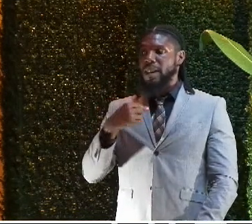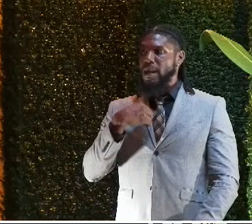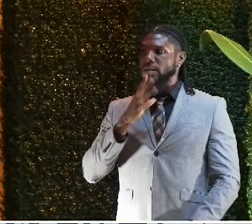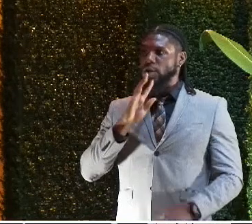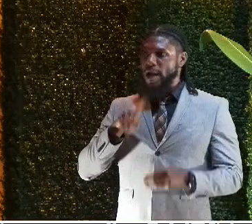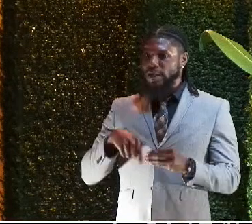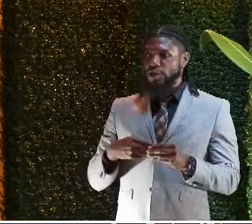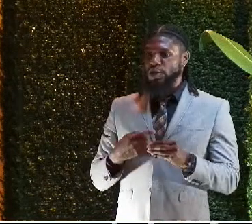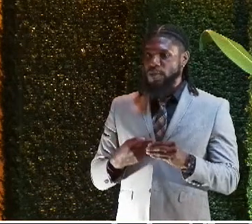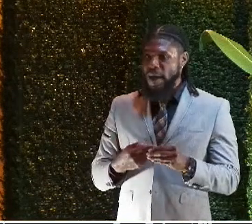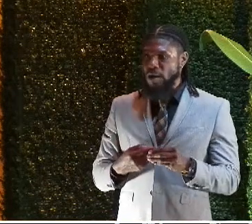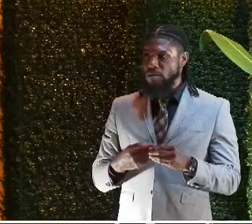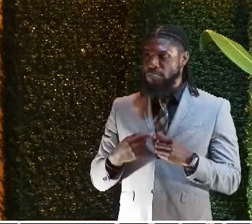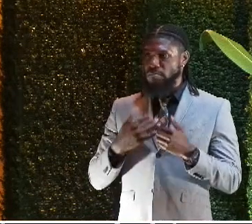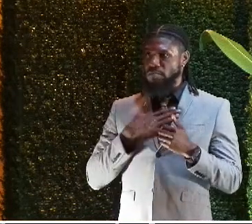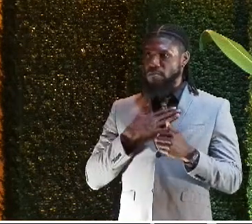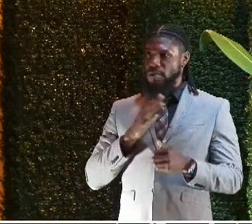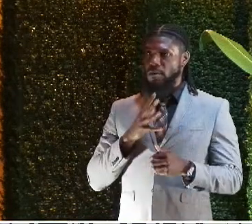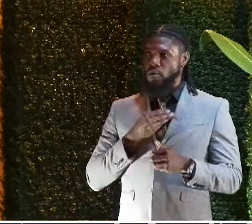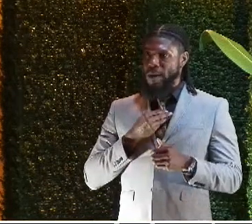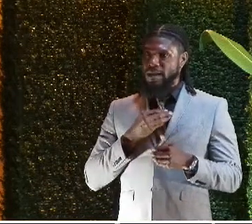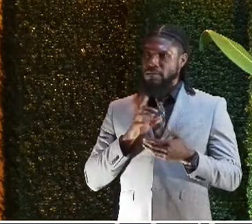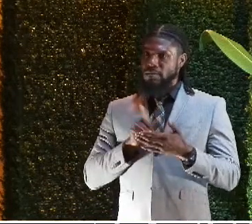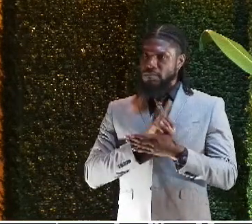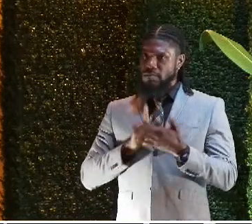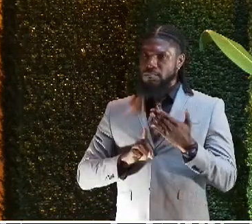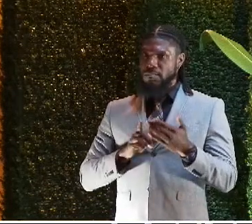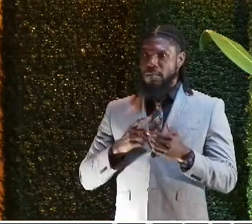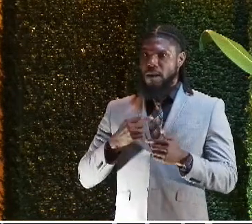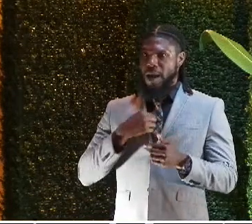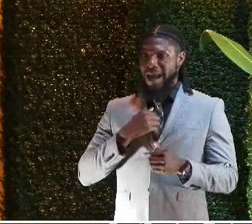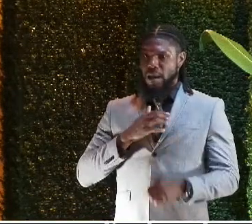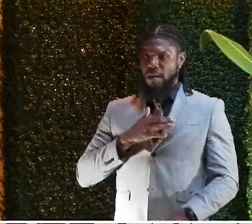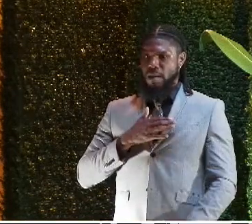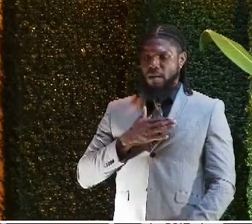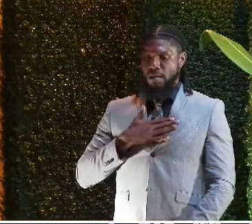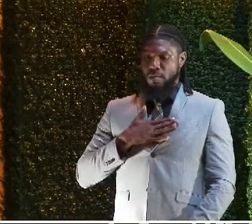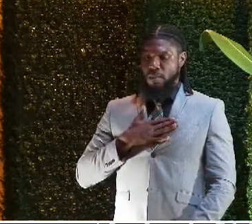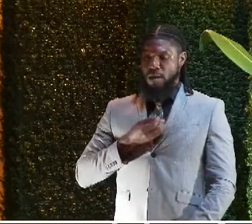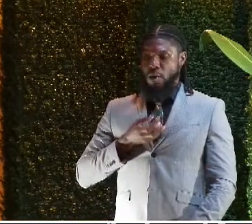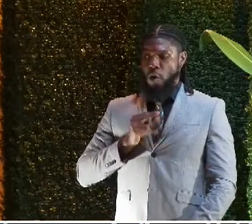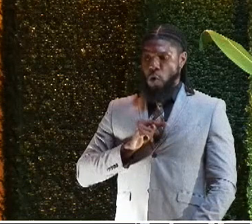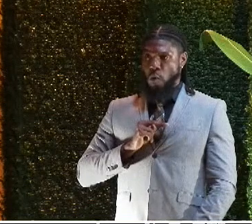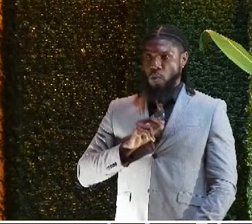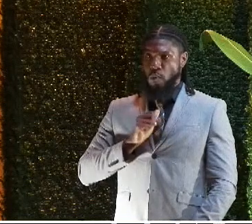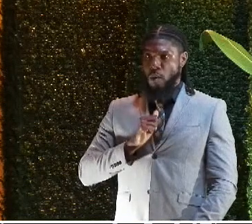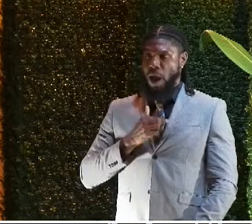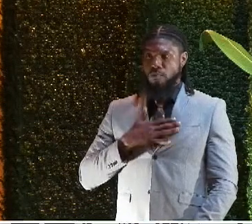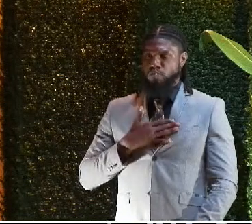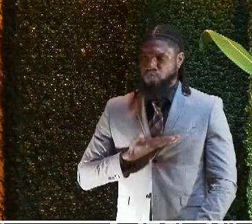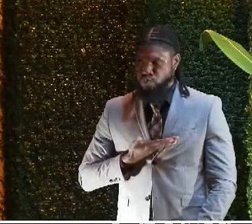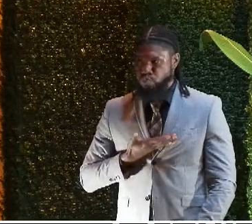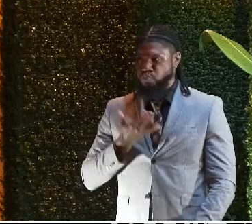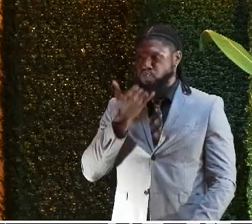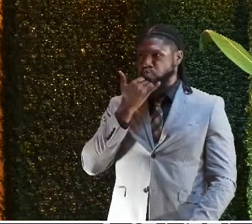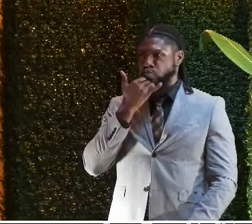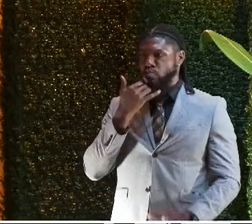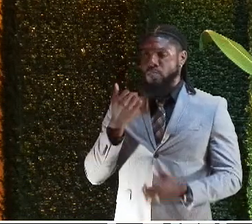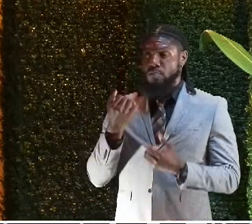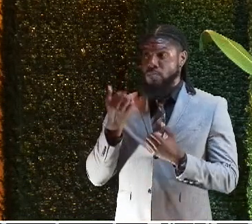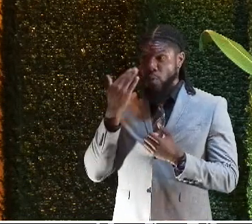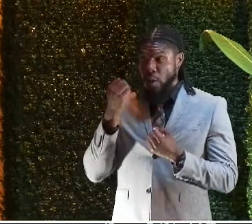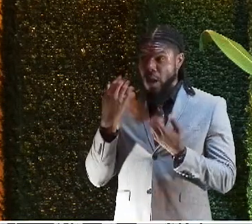I put myself on the table. Do you know how many years I looked in the mirror and